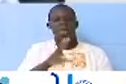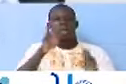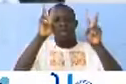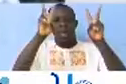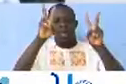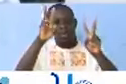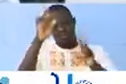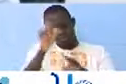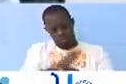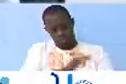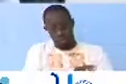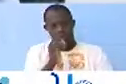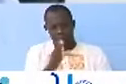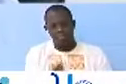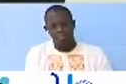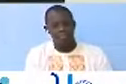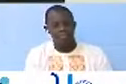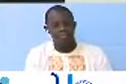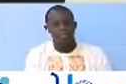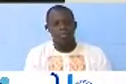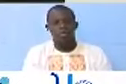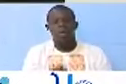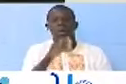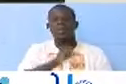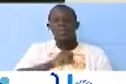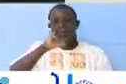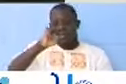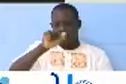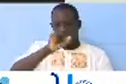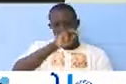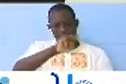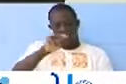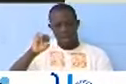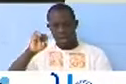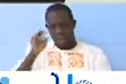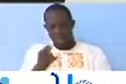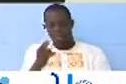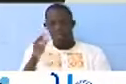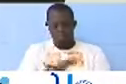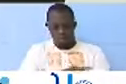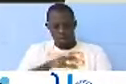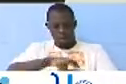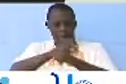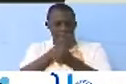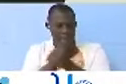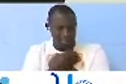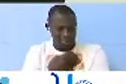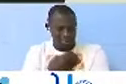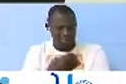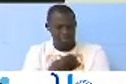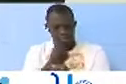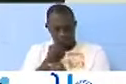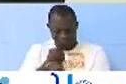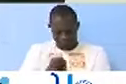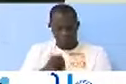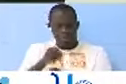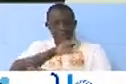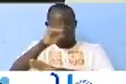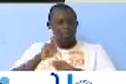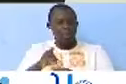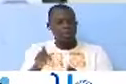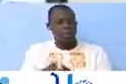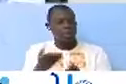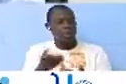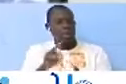said that was Yaya Jamme. So Mr. Sanneh was arrested and detained at the NIA. On the instructions of Yaya Jamme. Amunta